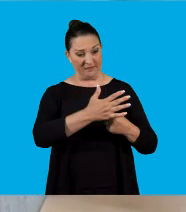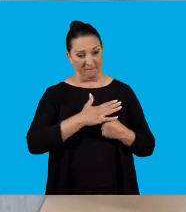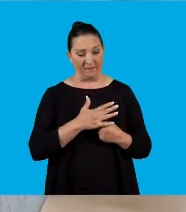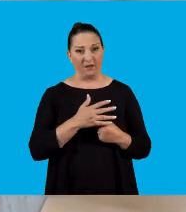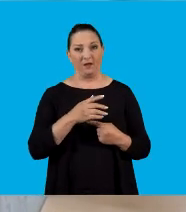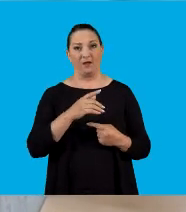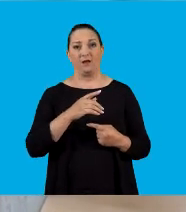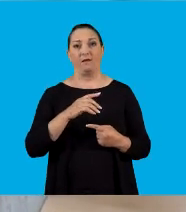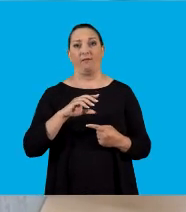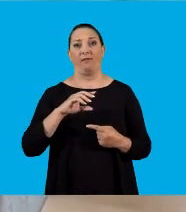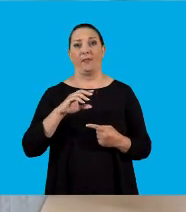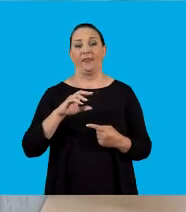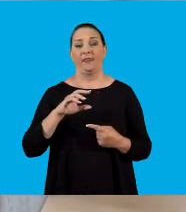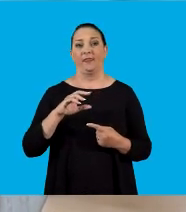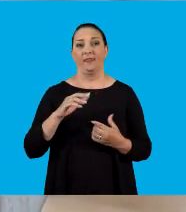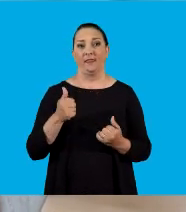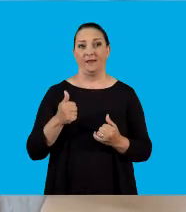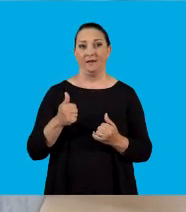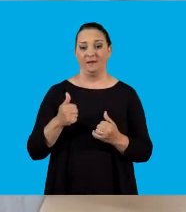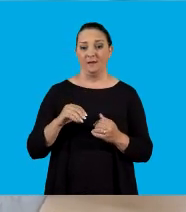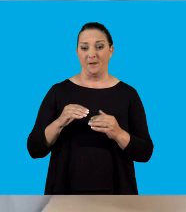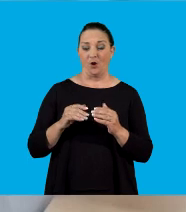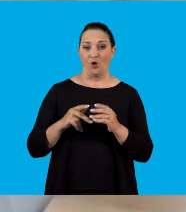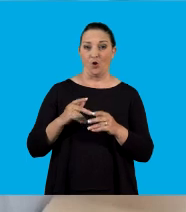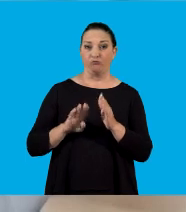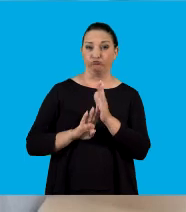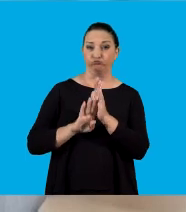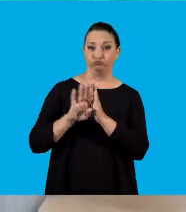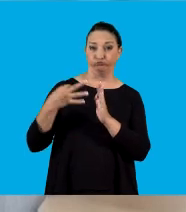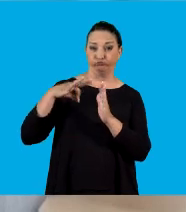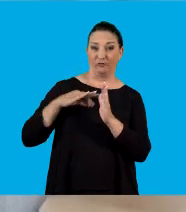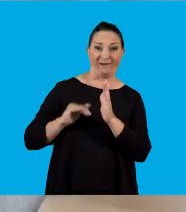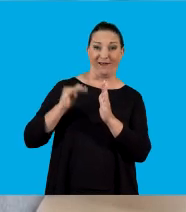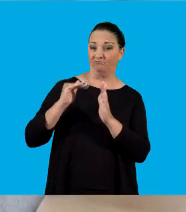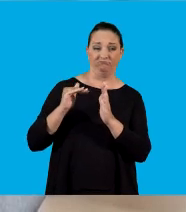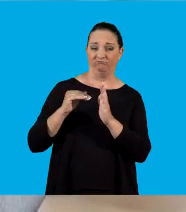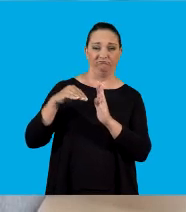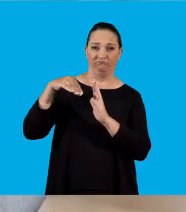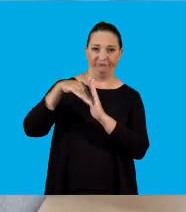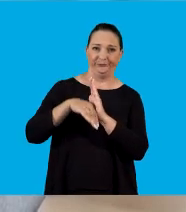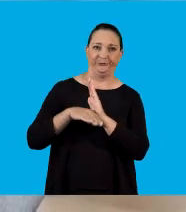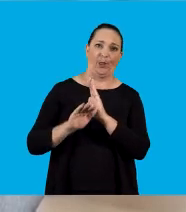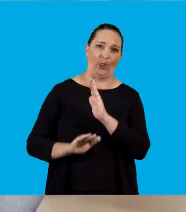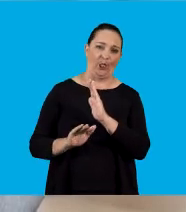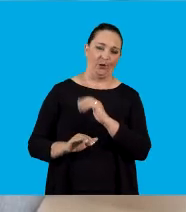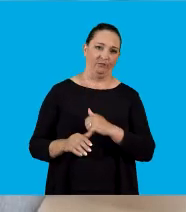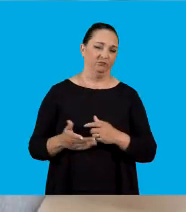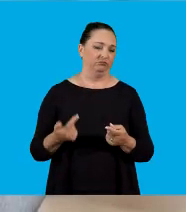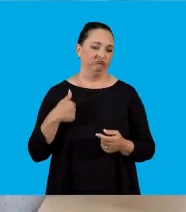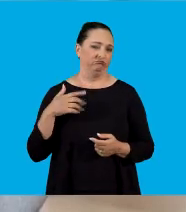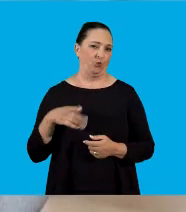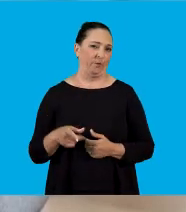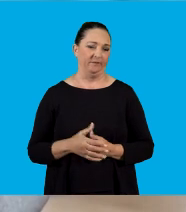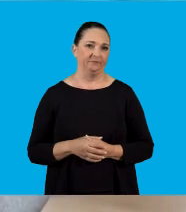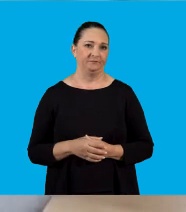result in instead of higher, it will be lower profitability, basically, and we do not want that. All right, we